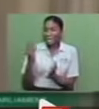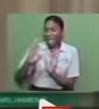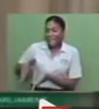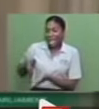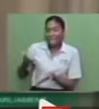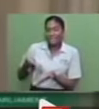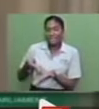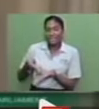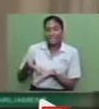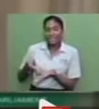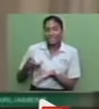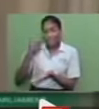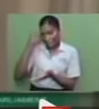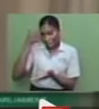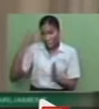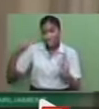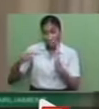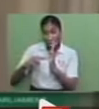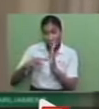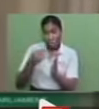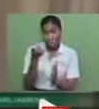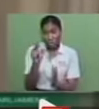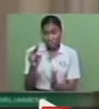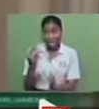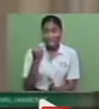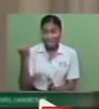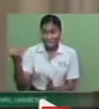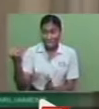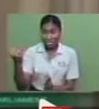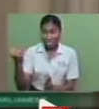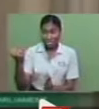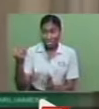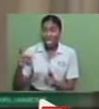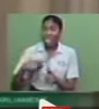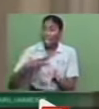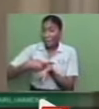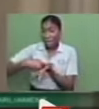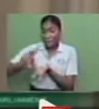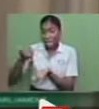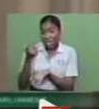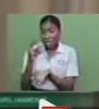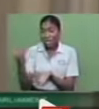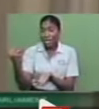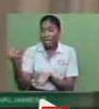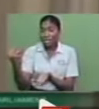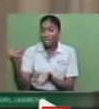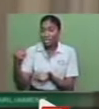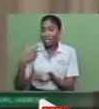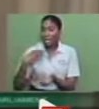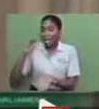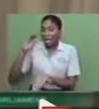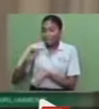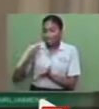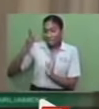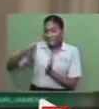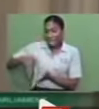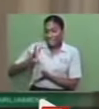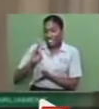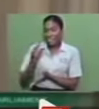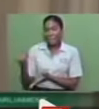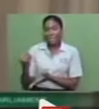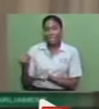owing. So the money allocated will go to pay back bills. We can expect more breakdowns,